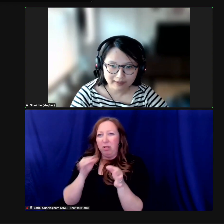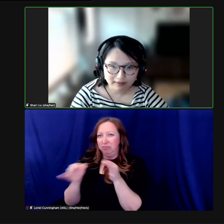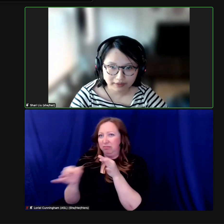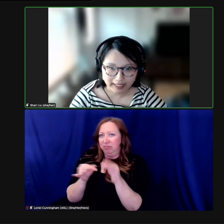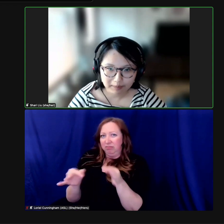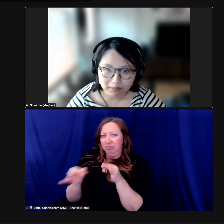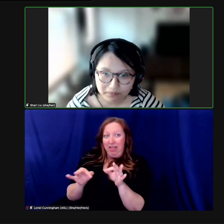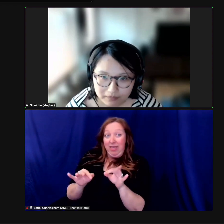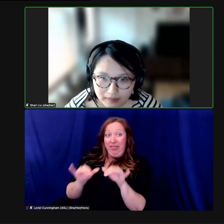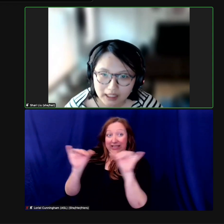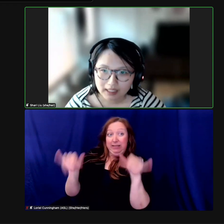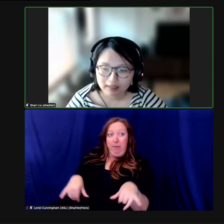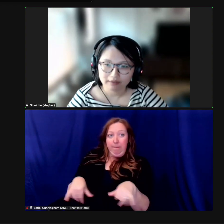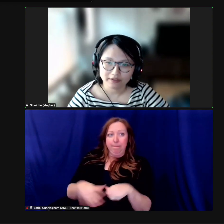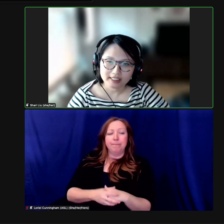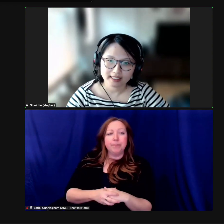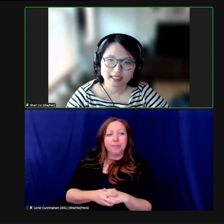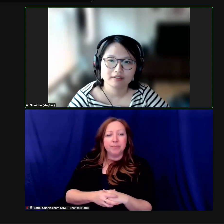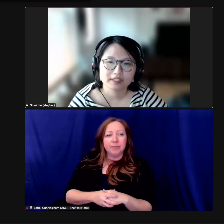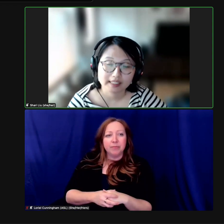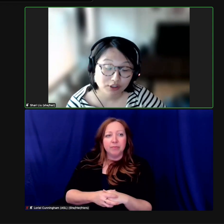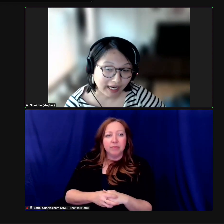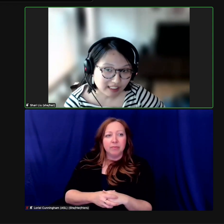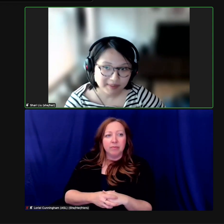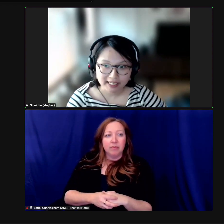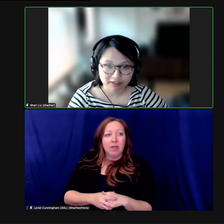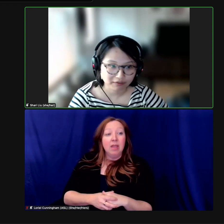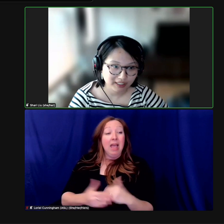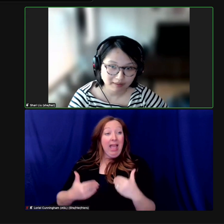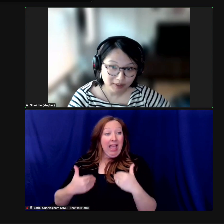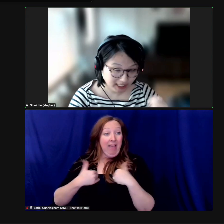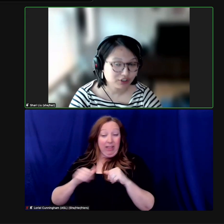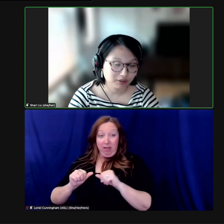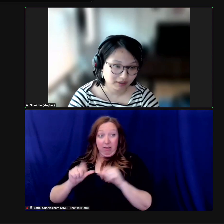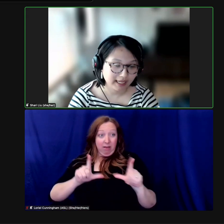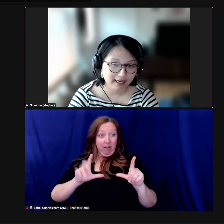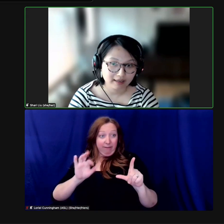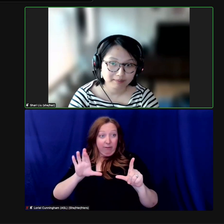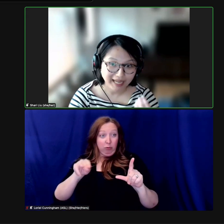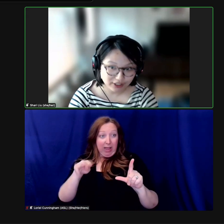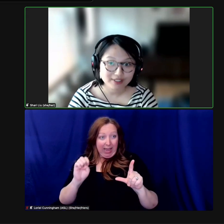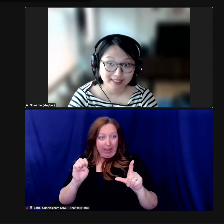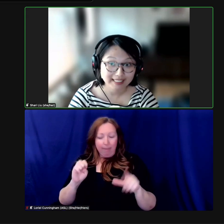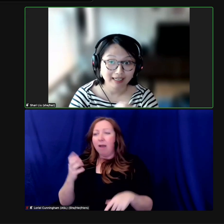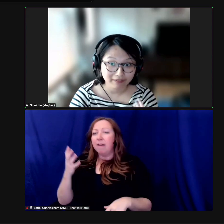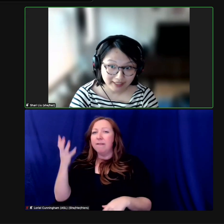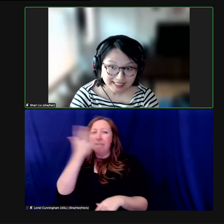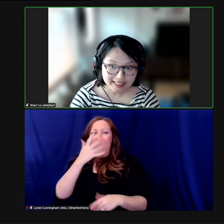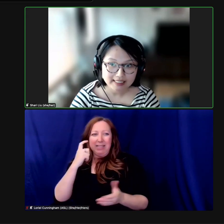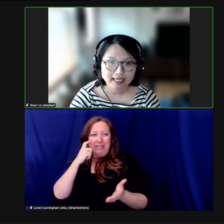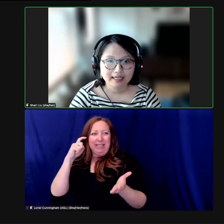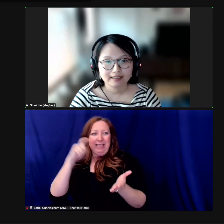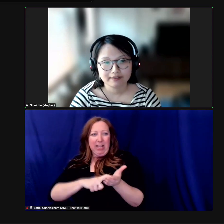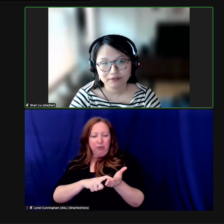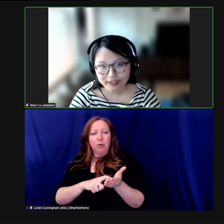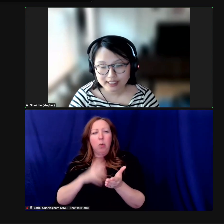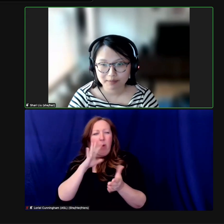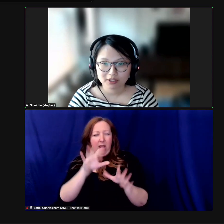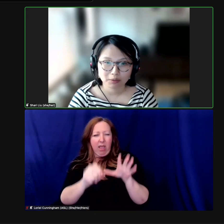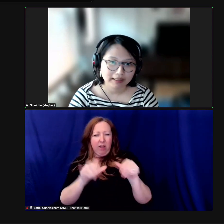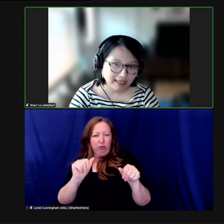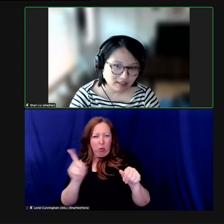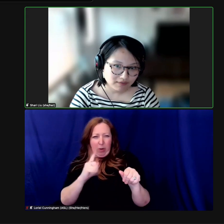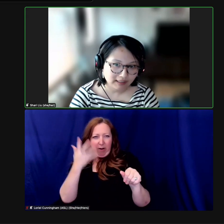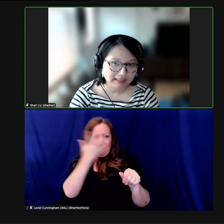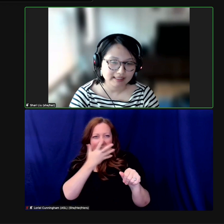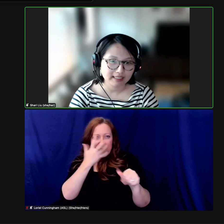So given a frame, a face detector first extracts potential patches containing faces and then feeds them